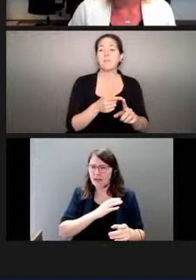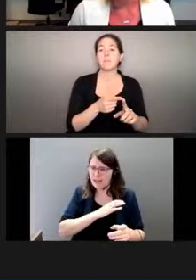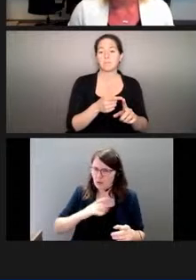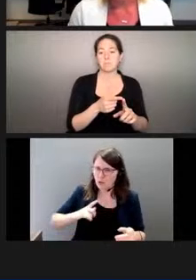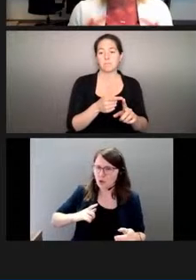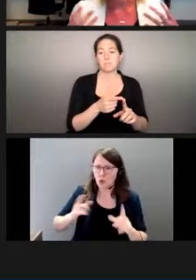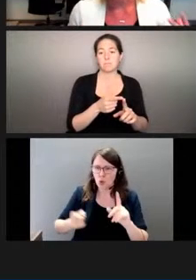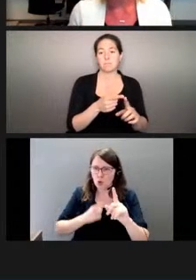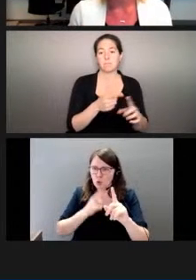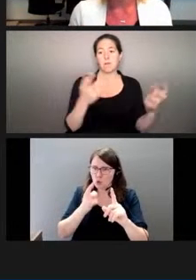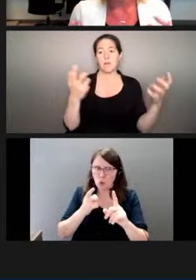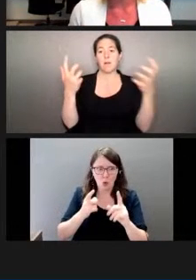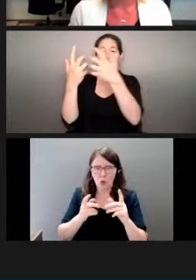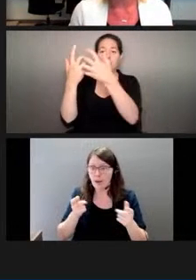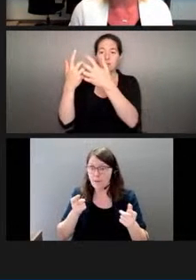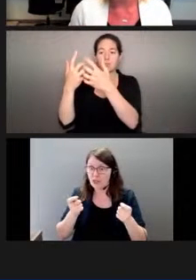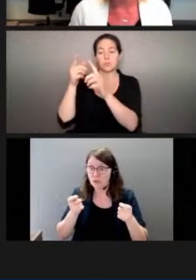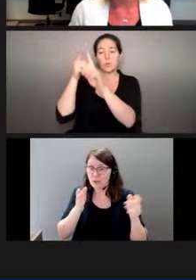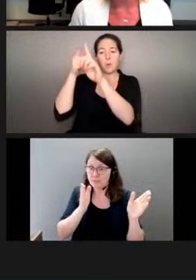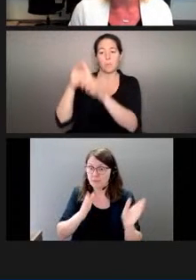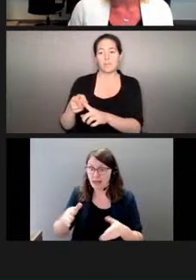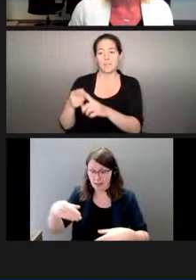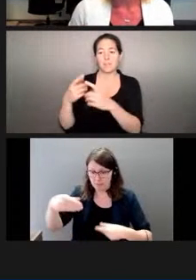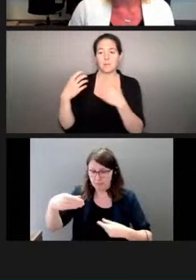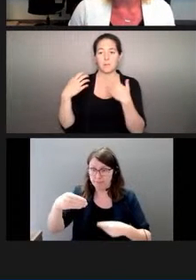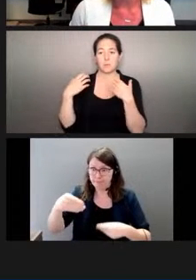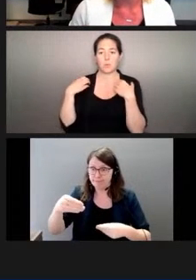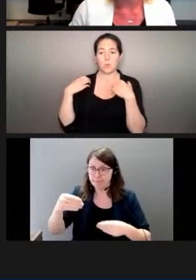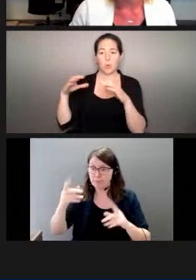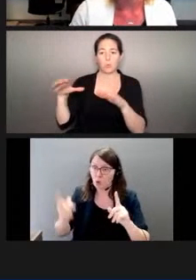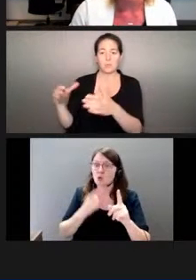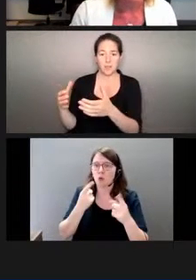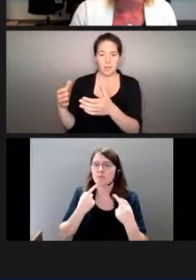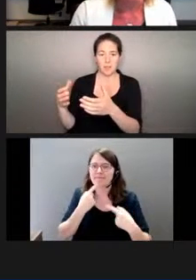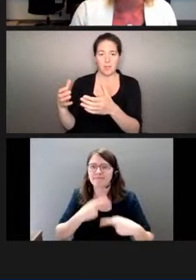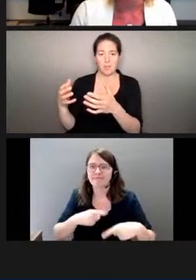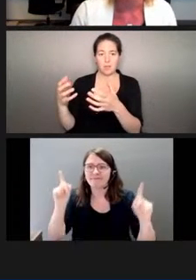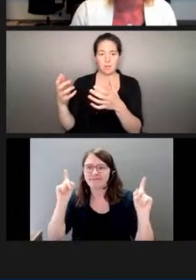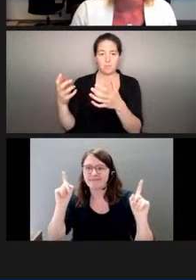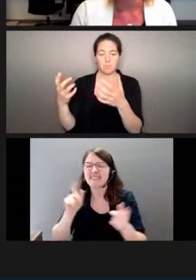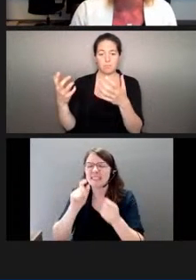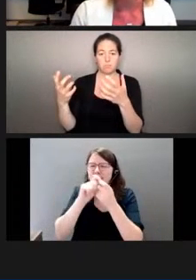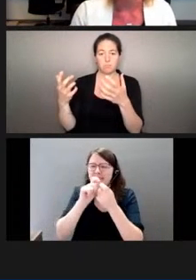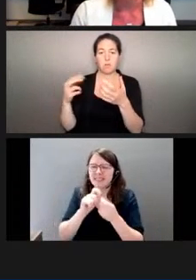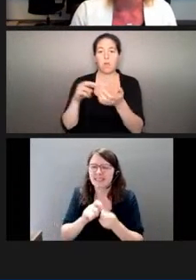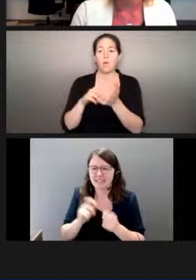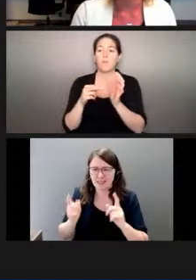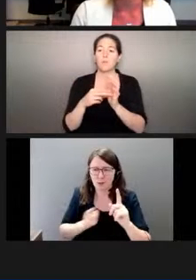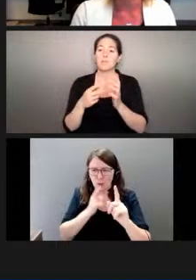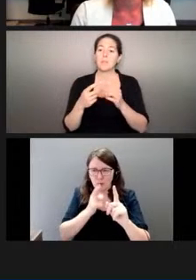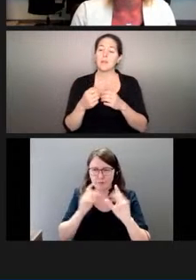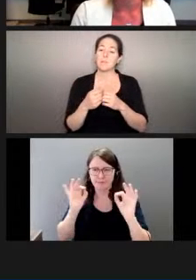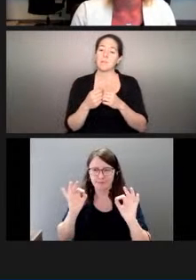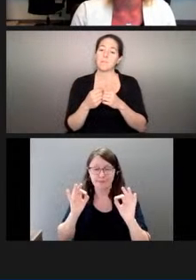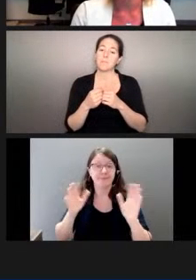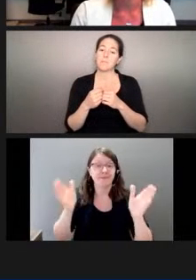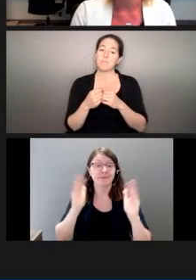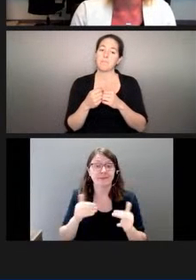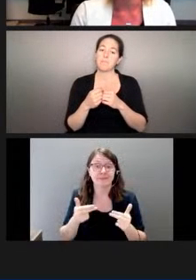statement from that more broad-based aspirational statement to more specific direction. Next slide, please.